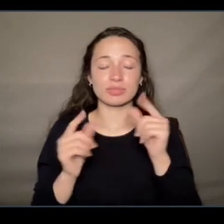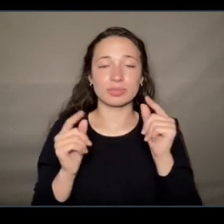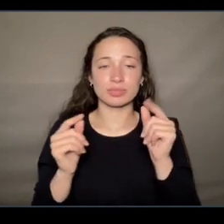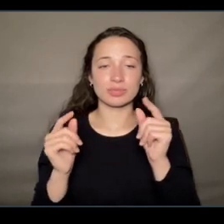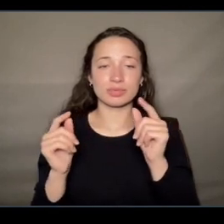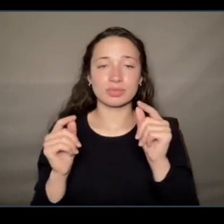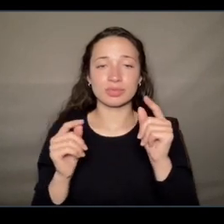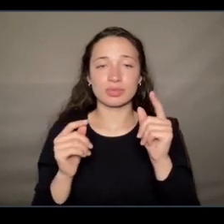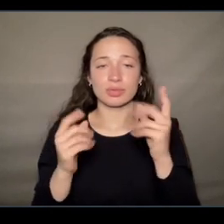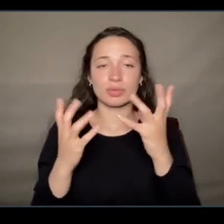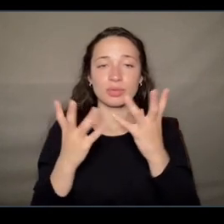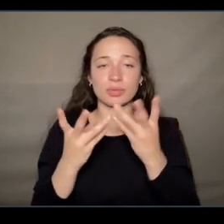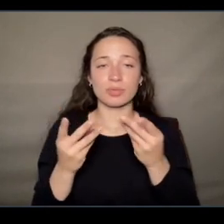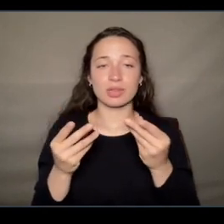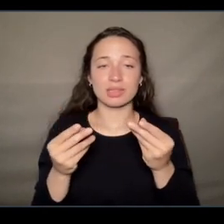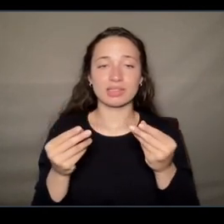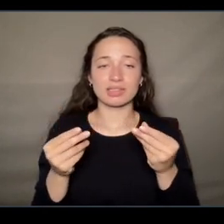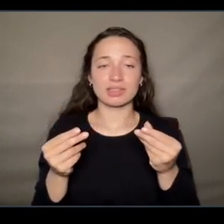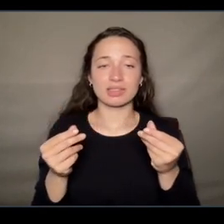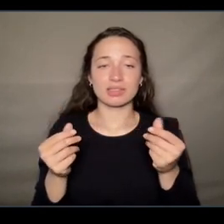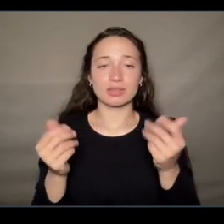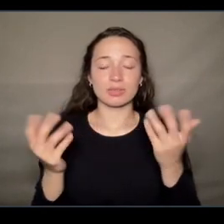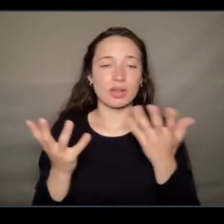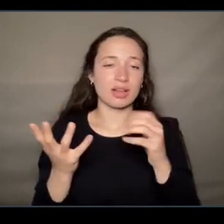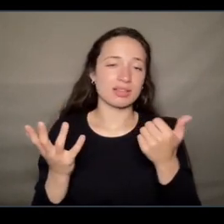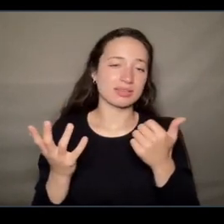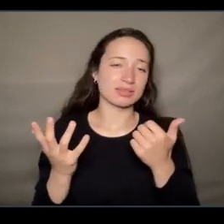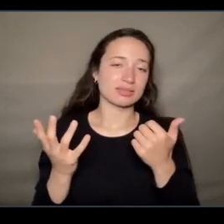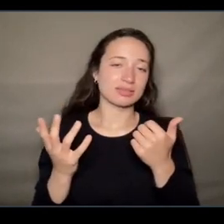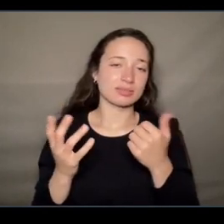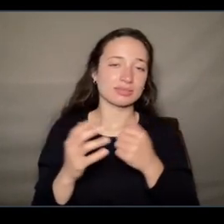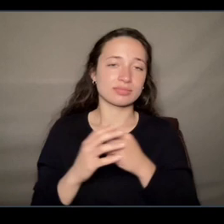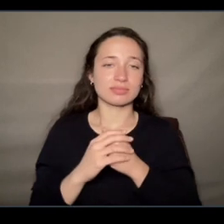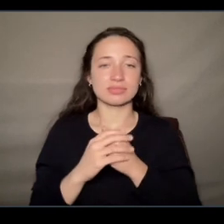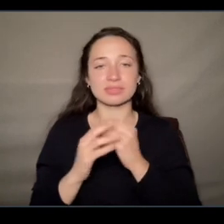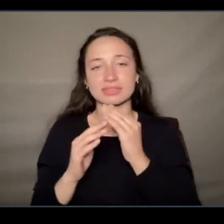crickets, quelling what else?